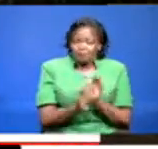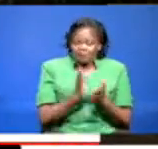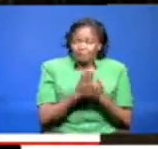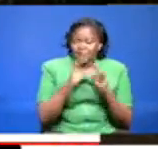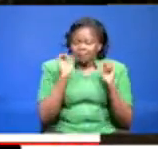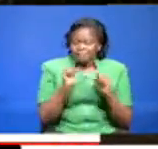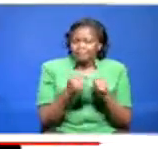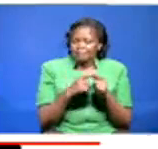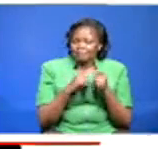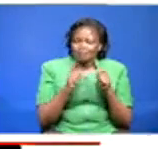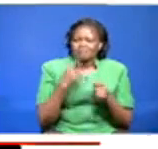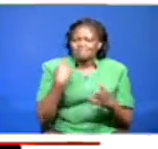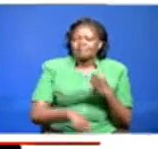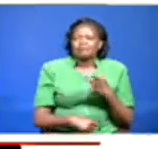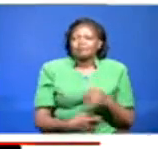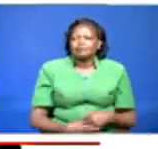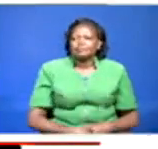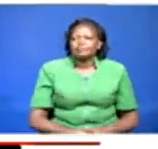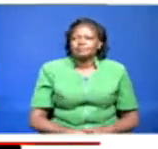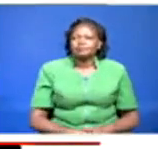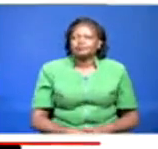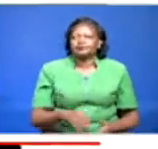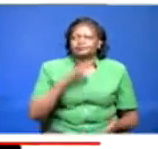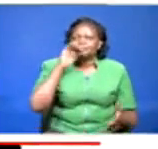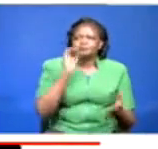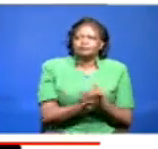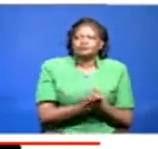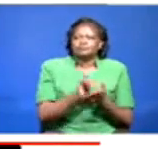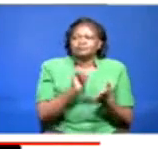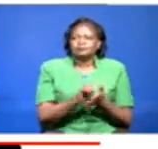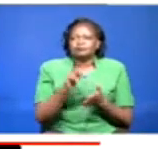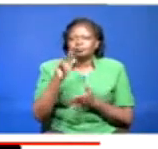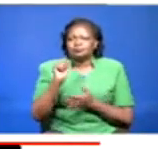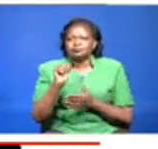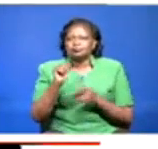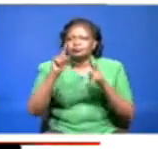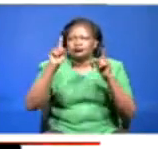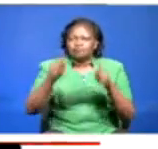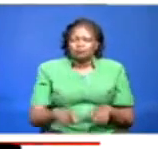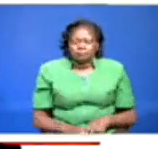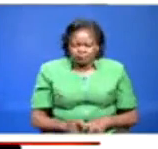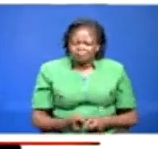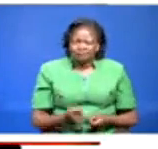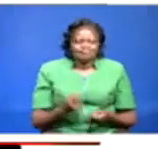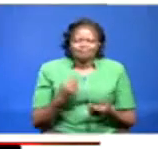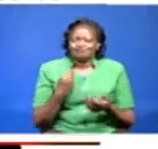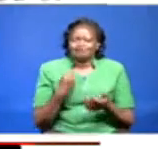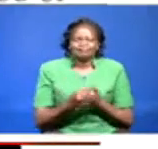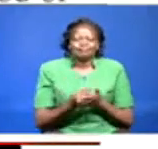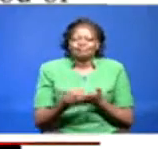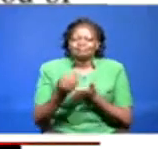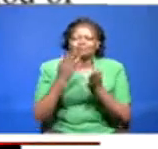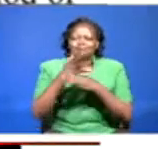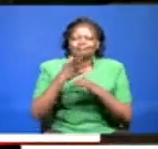be deducted from the source. Maybe. He believes KRA has what it takes to surpass the government's target of collecting 3 trillion shillings in the